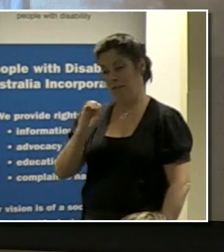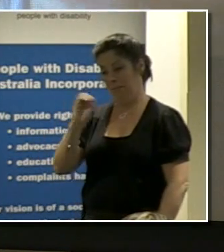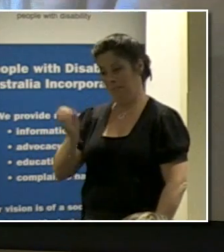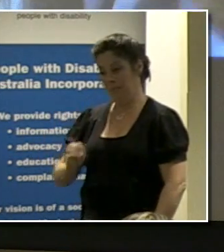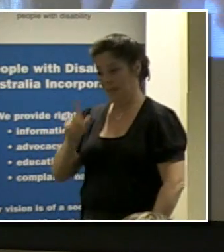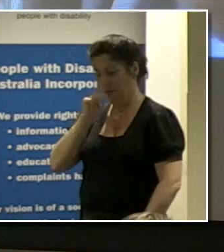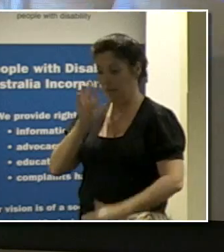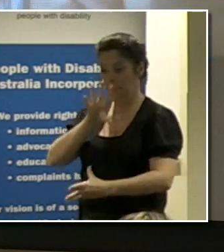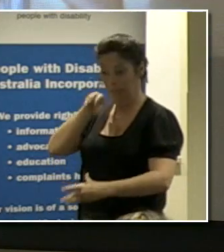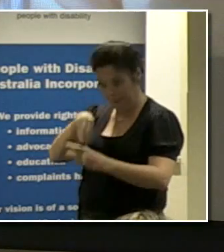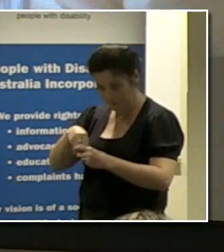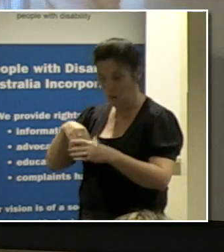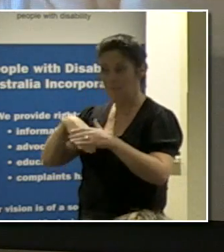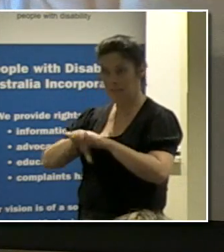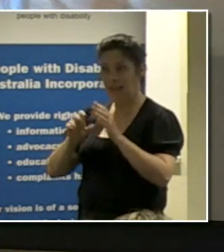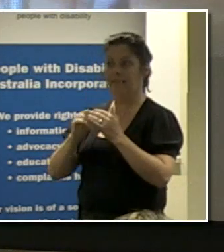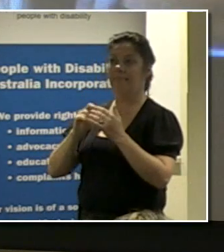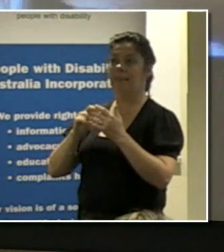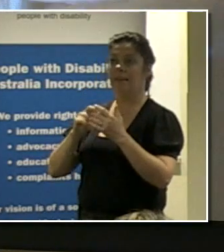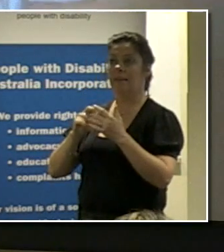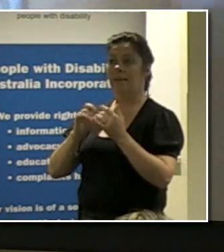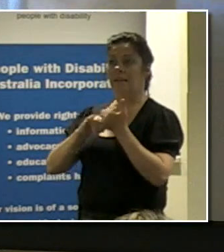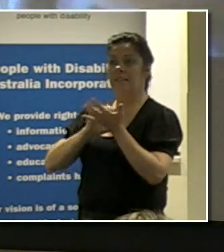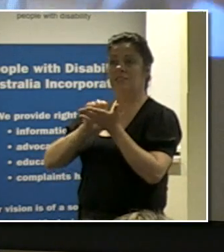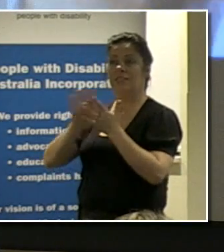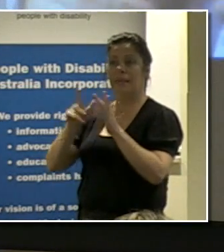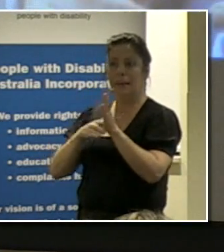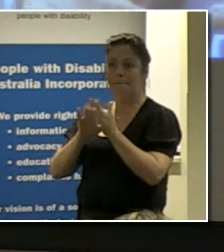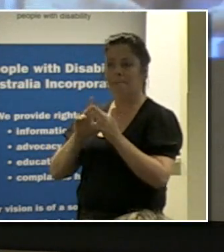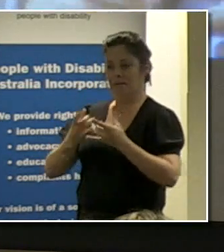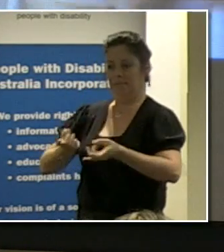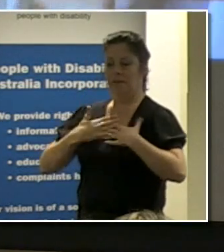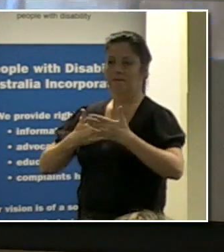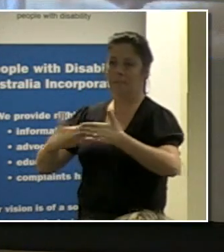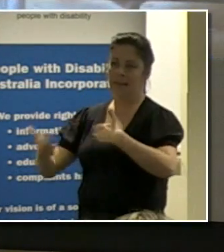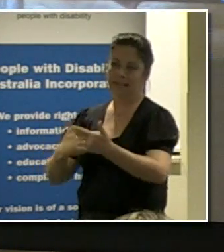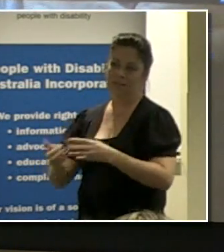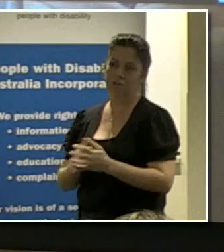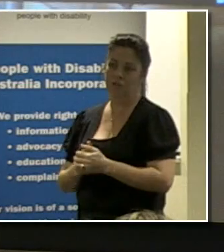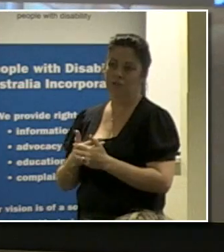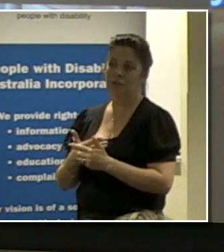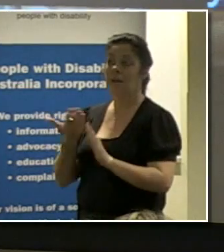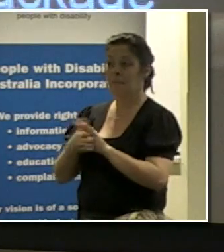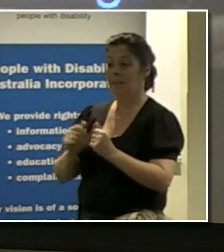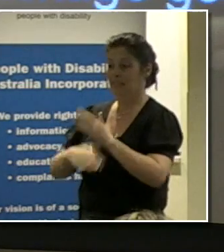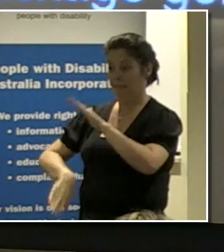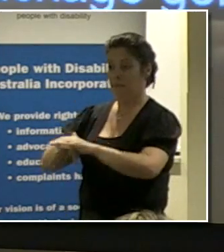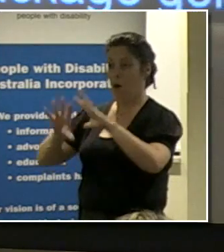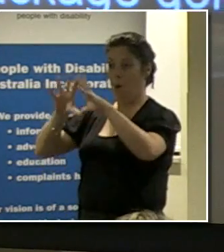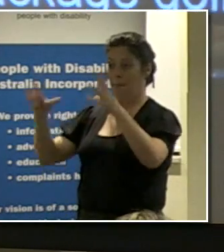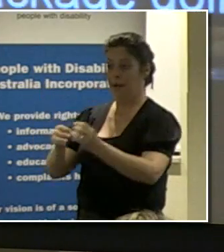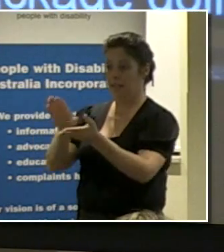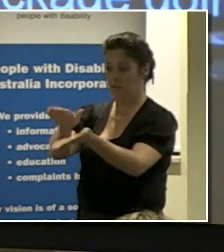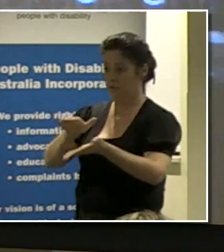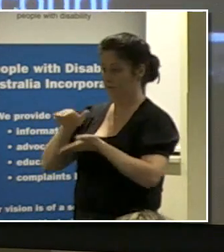scheme currently self-manage, and that means they get their whole package going into a bank account, a separate